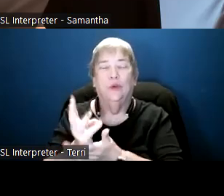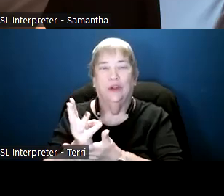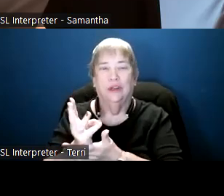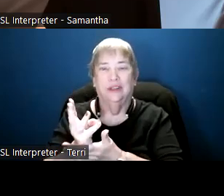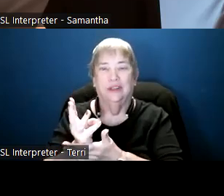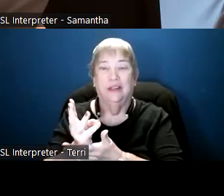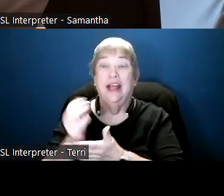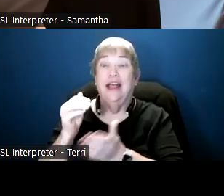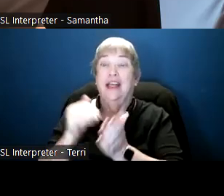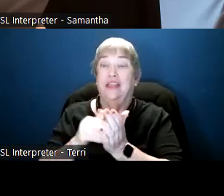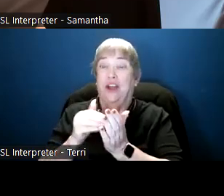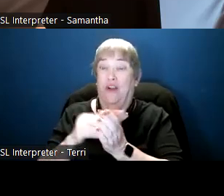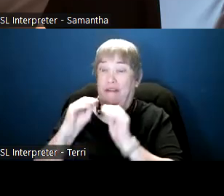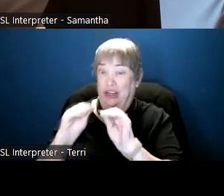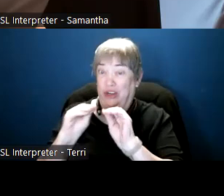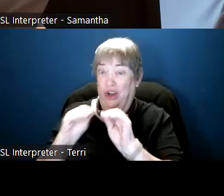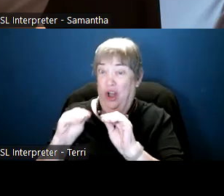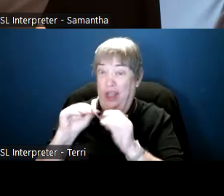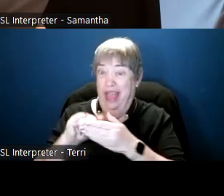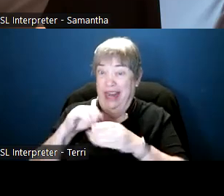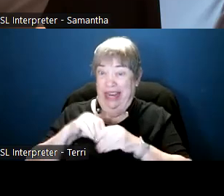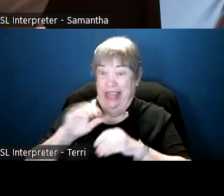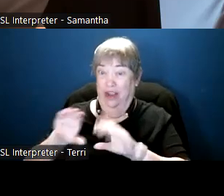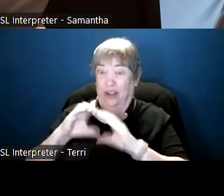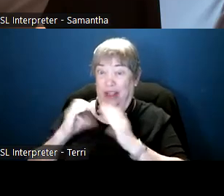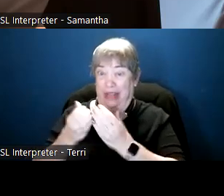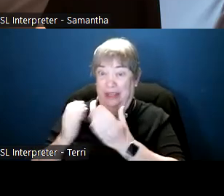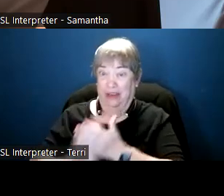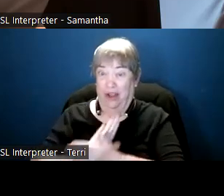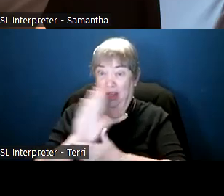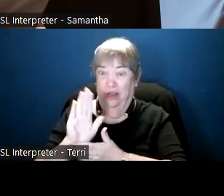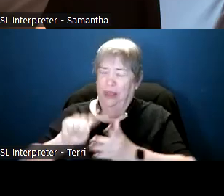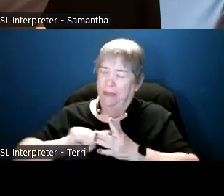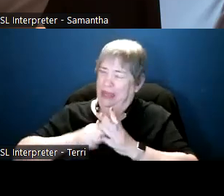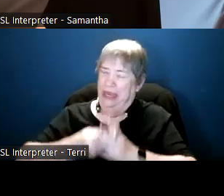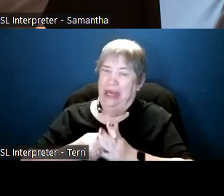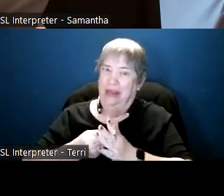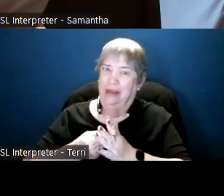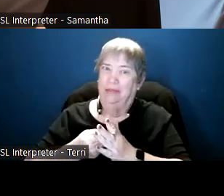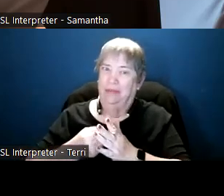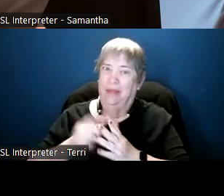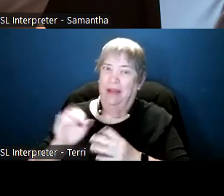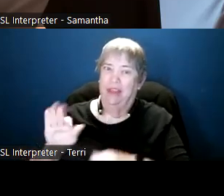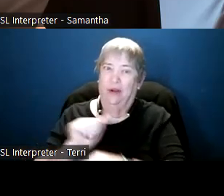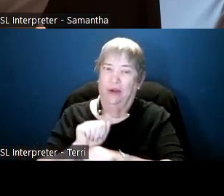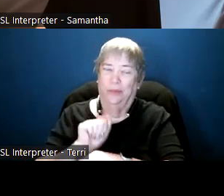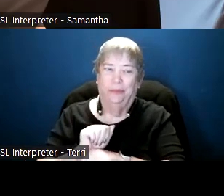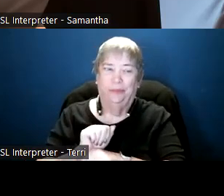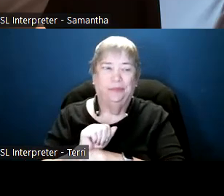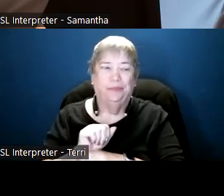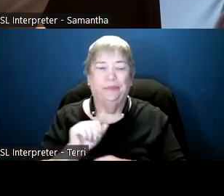taught this in their social work classes right at the beginning of their career. And a lot of